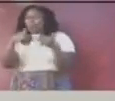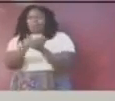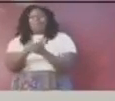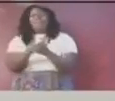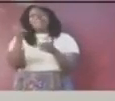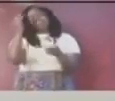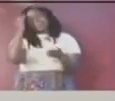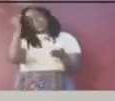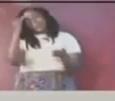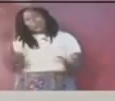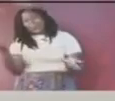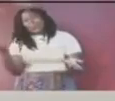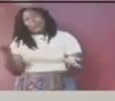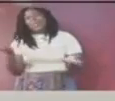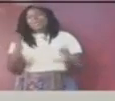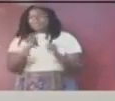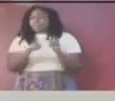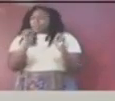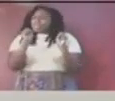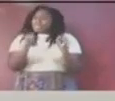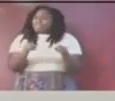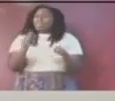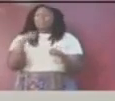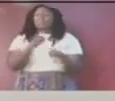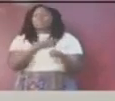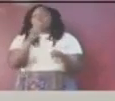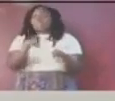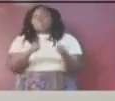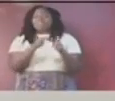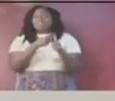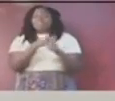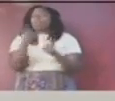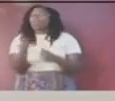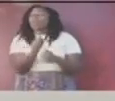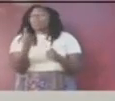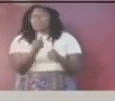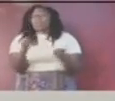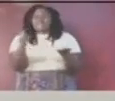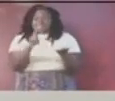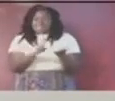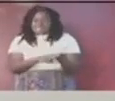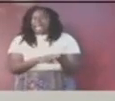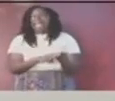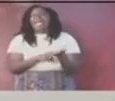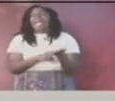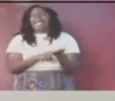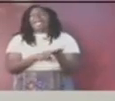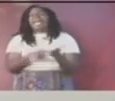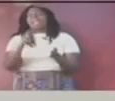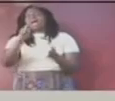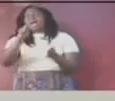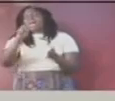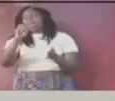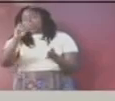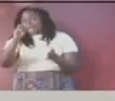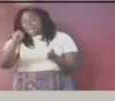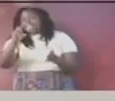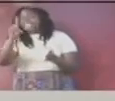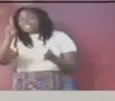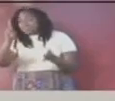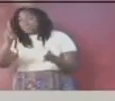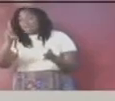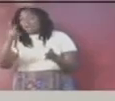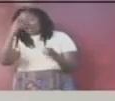signed non-disclosure agreements, as I have said publicly, with both Sinopharm and Pfizer, is it? Yeah.